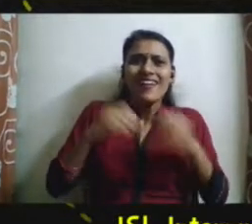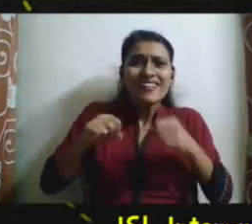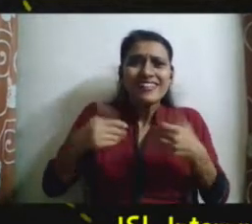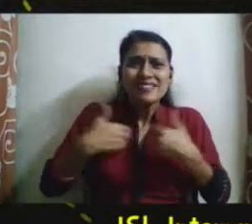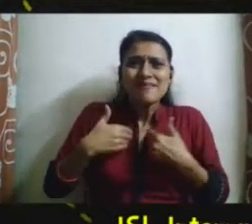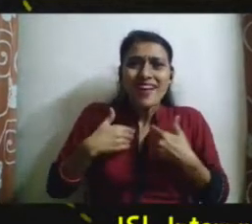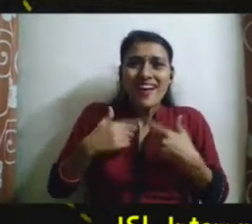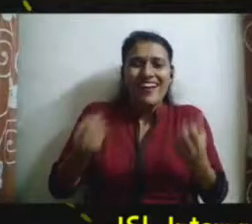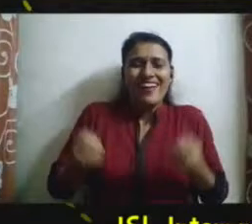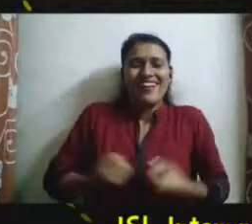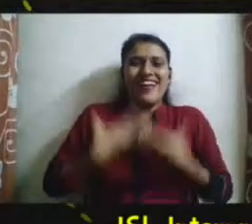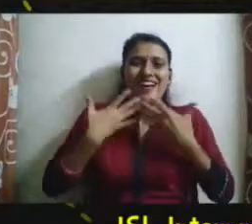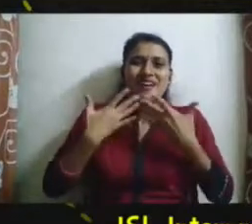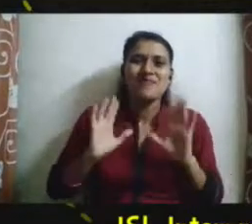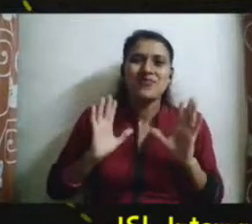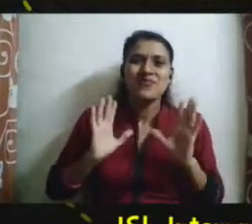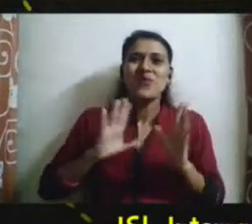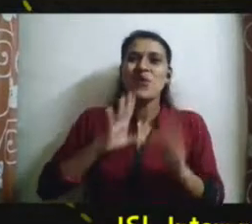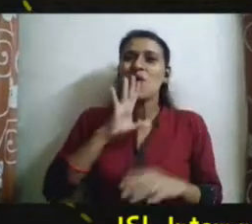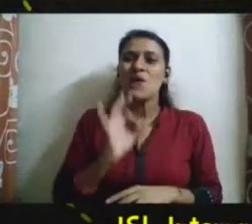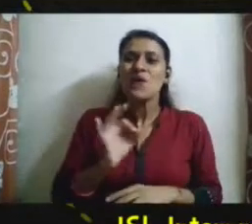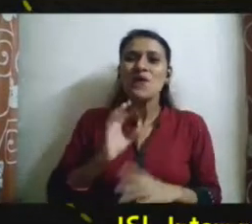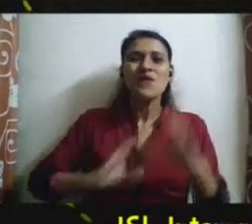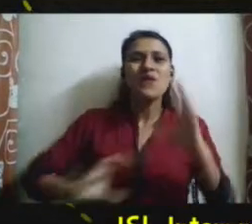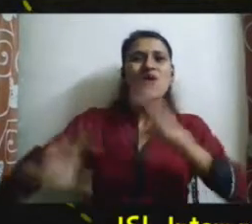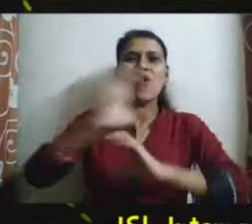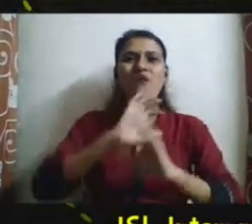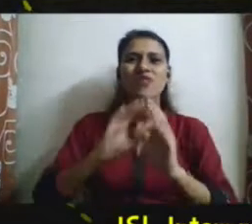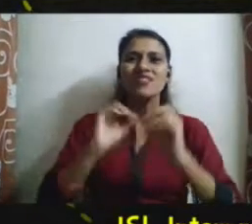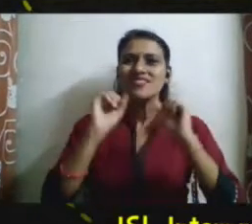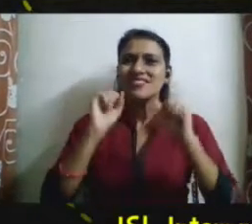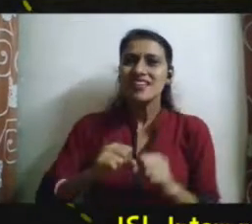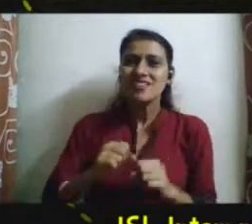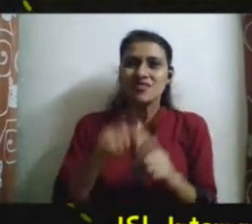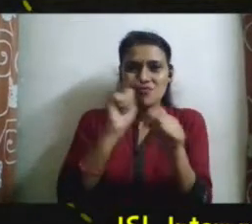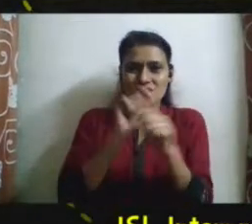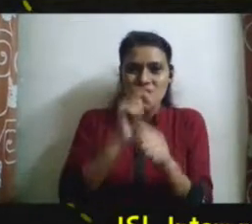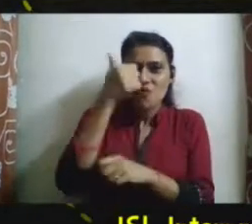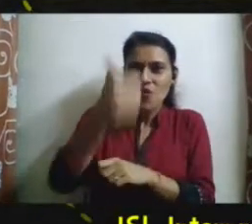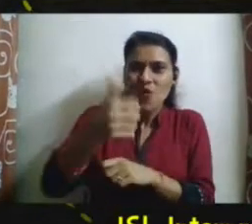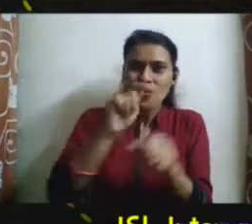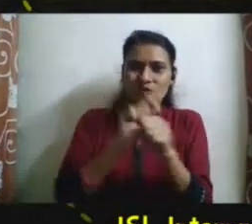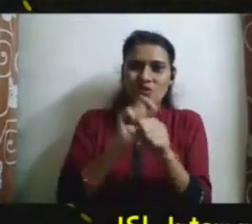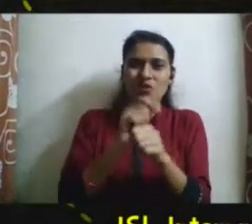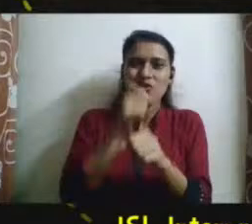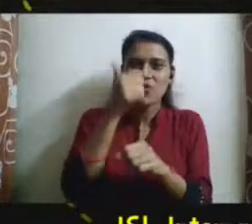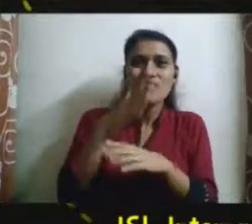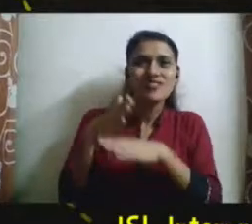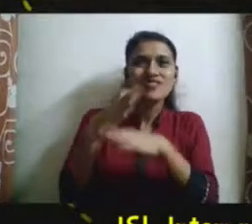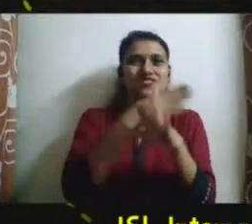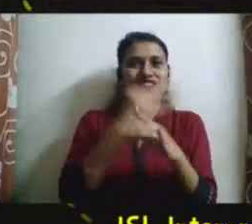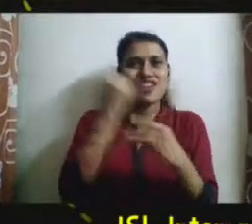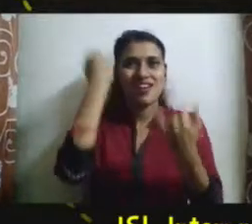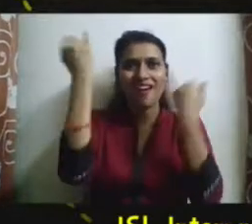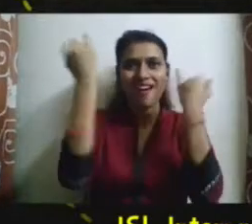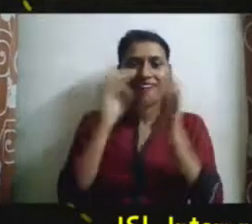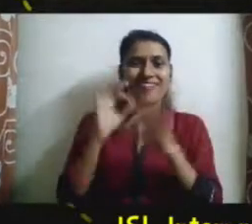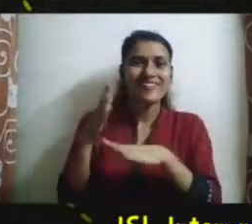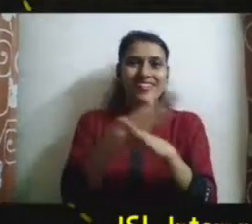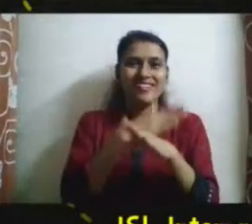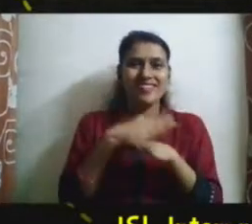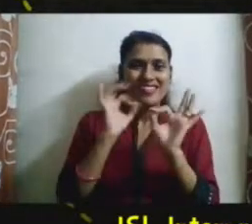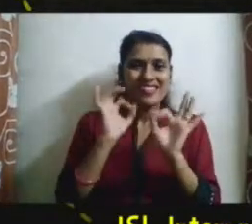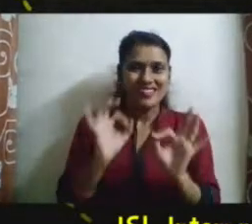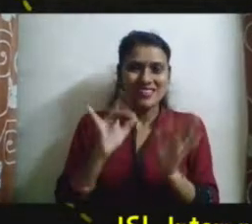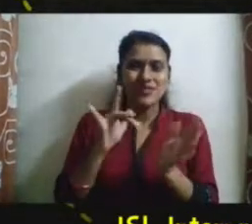this conference, I've looked at from a distance and said, wow, these are great people sharing great ideas in this one